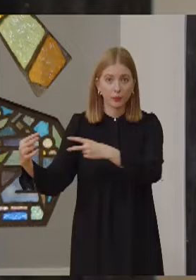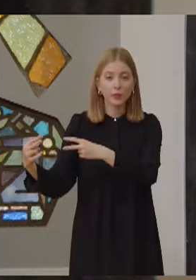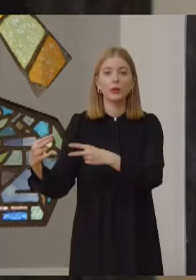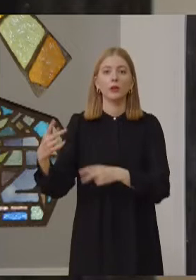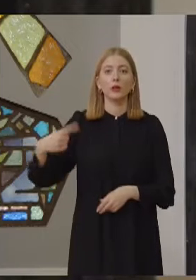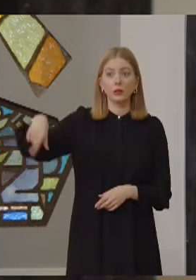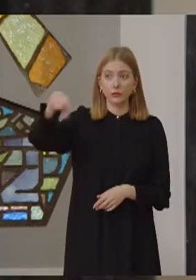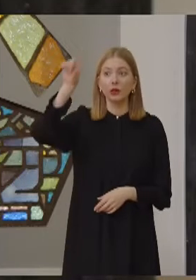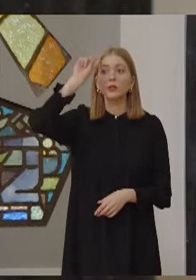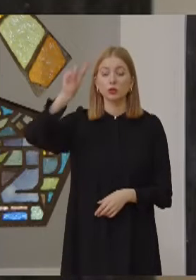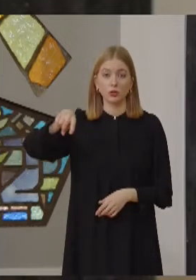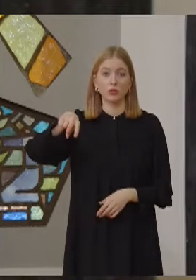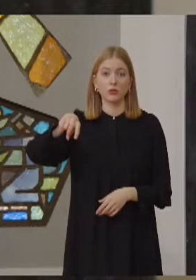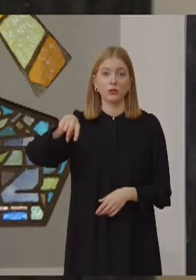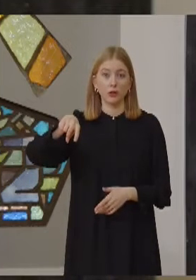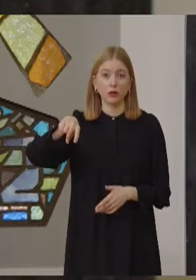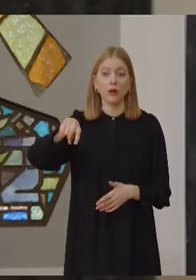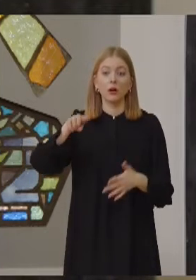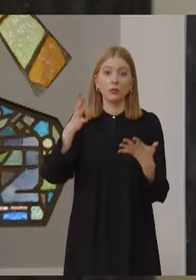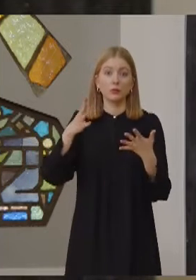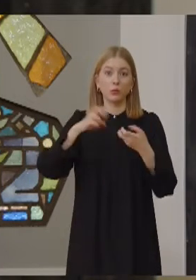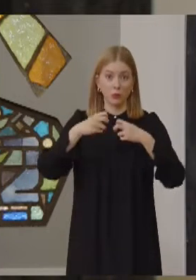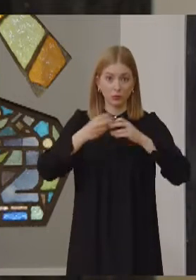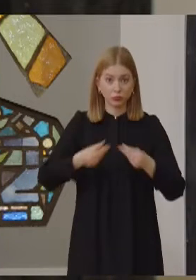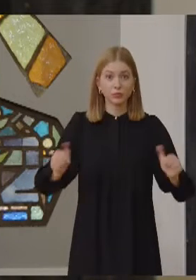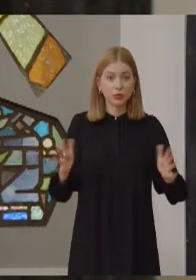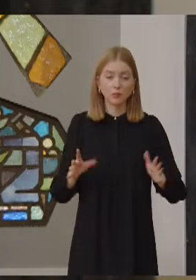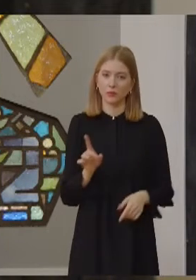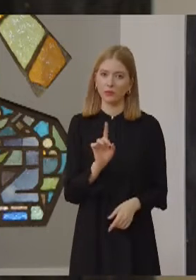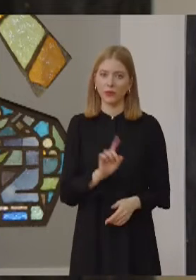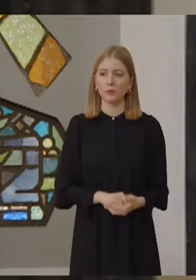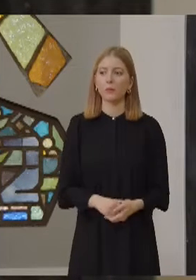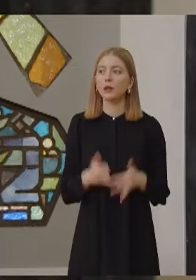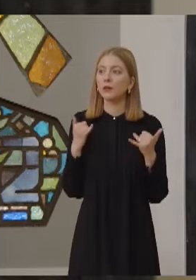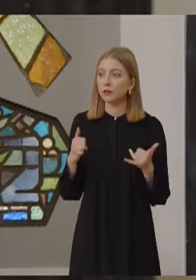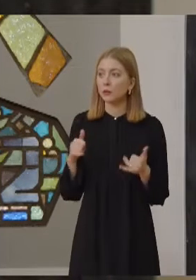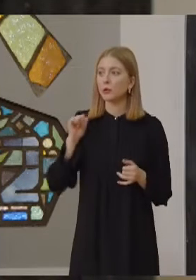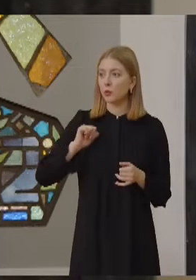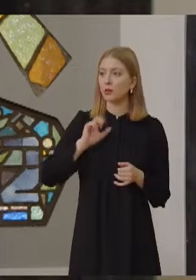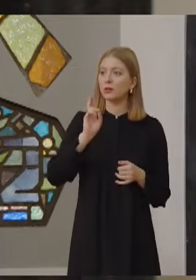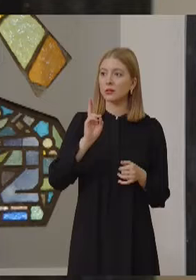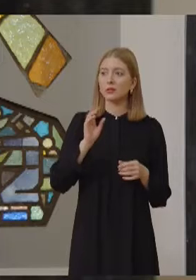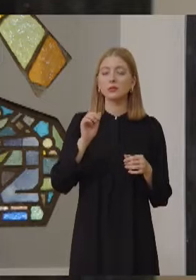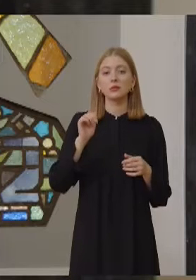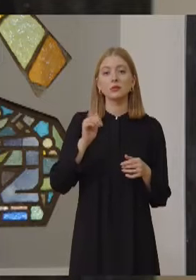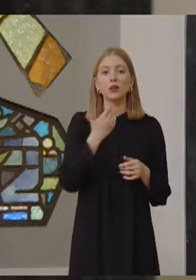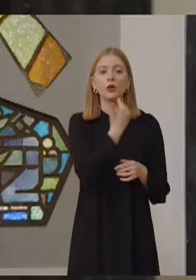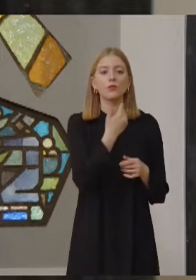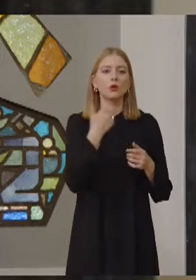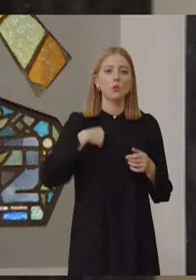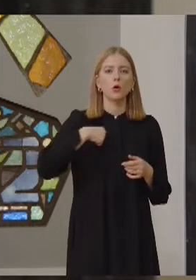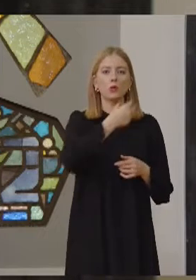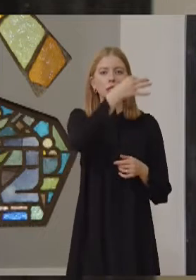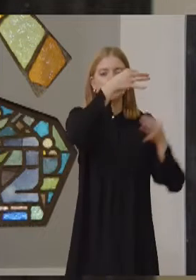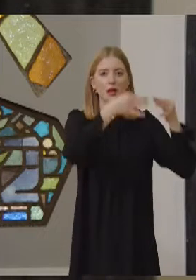it seems that our politicians think that they are more aware of how to address one or another